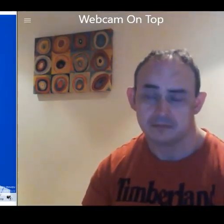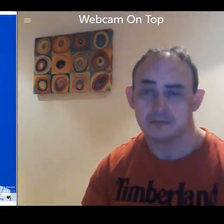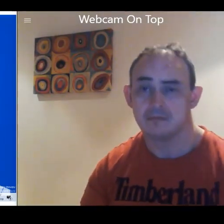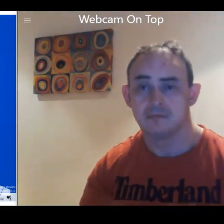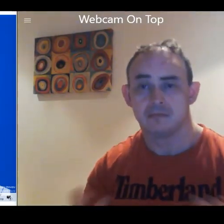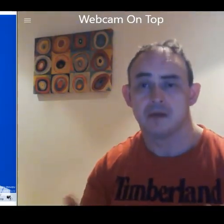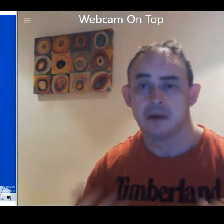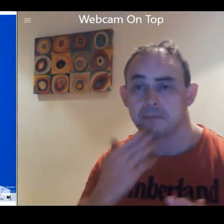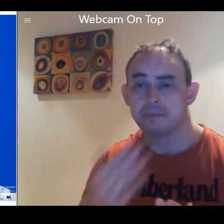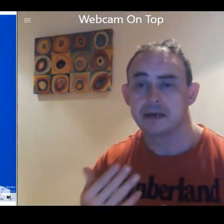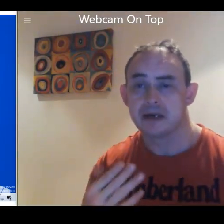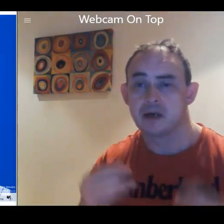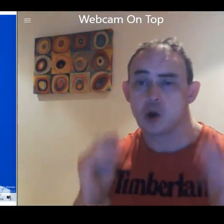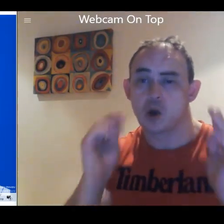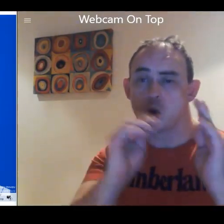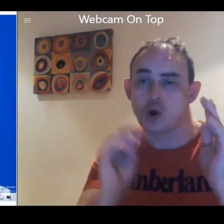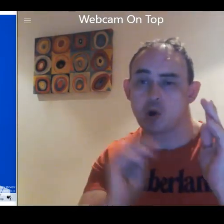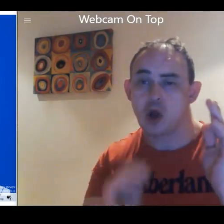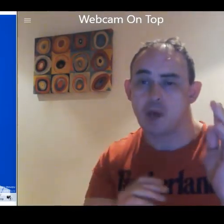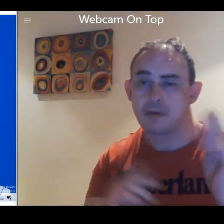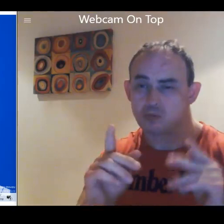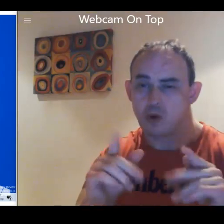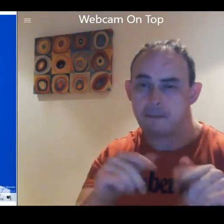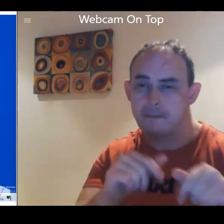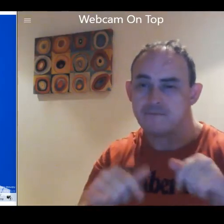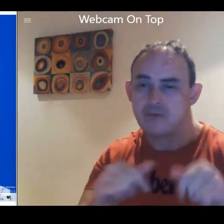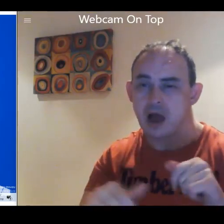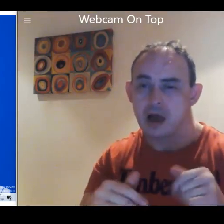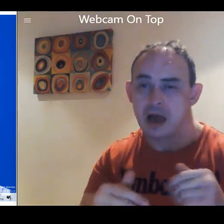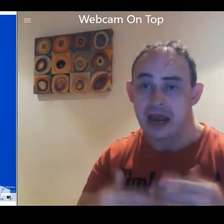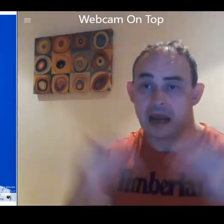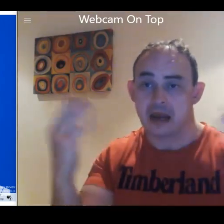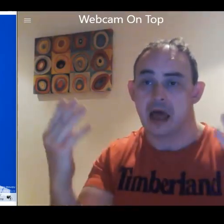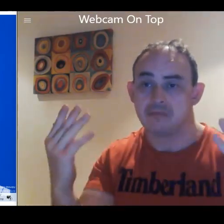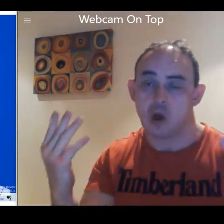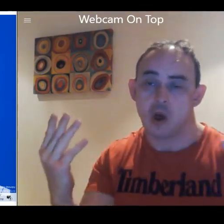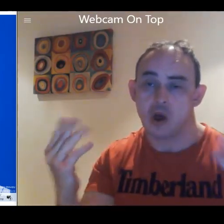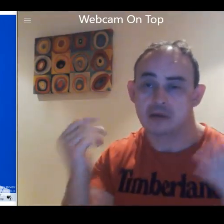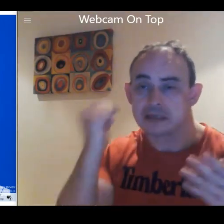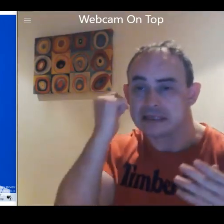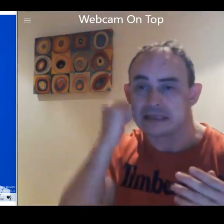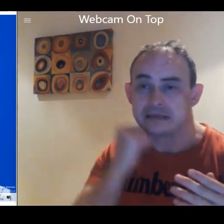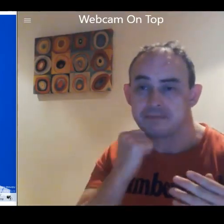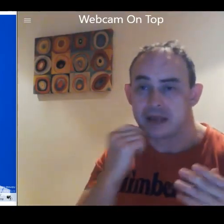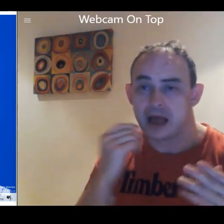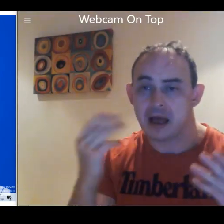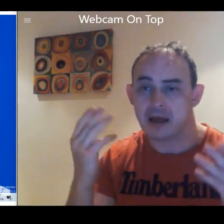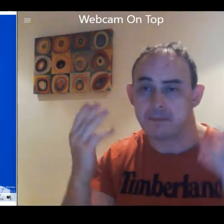be default with the original configuration of a dark taskbar with light apps.